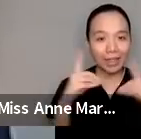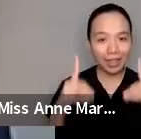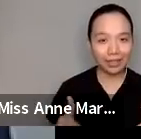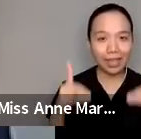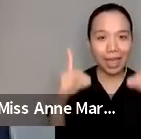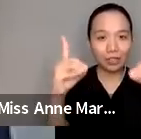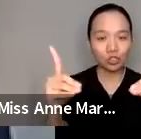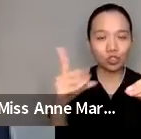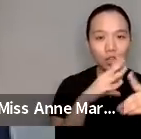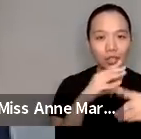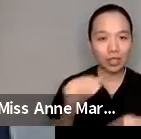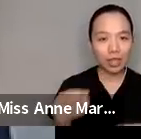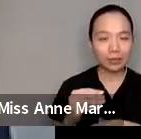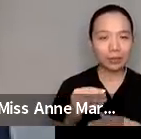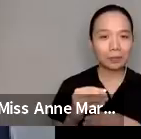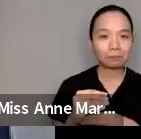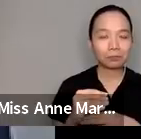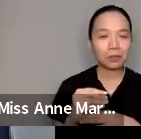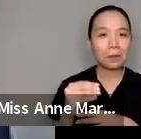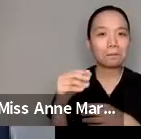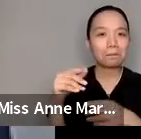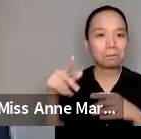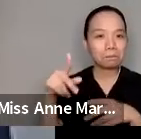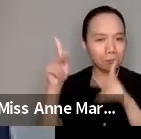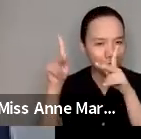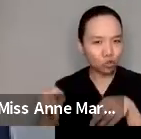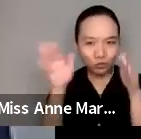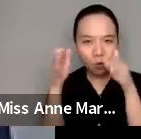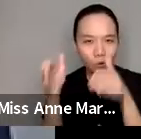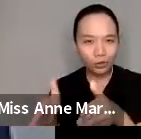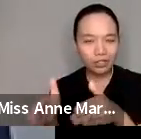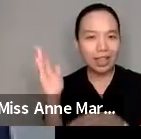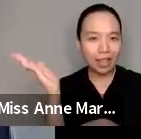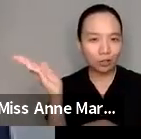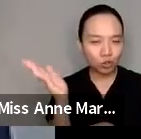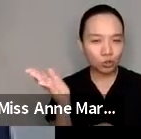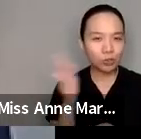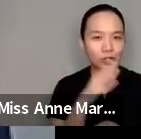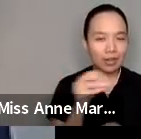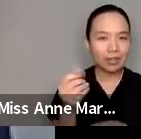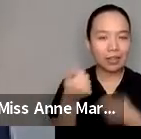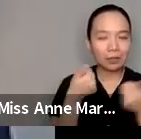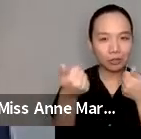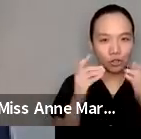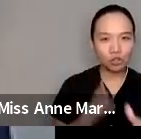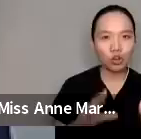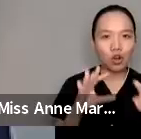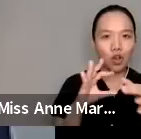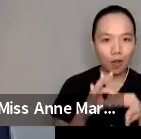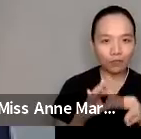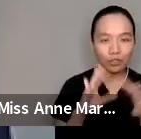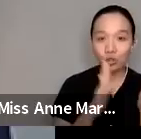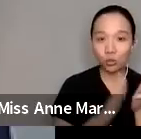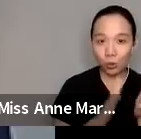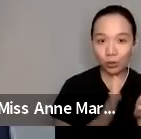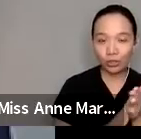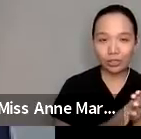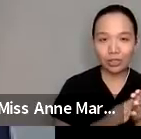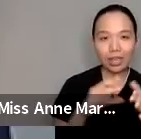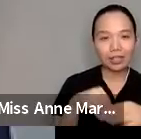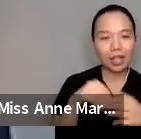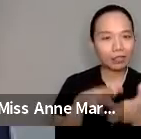and profession as lecturers, directors, and administrators are successful in